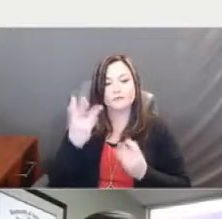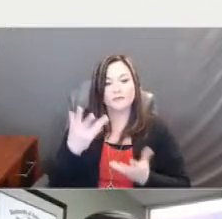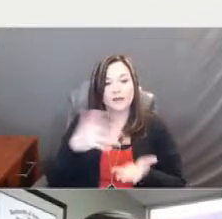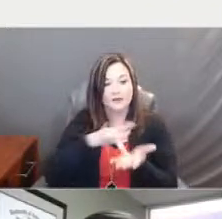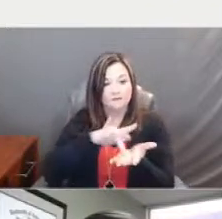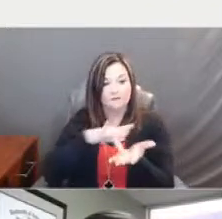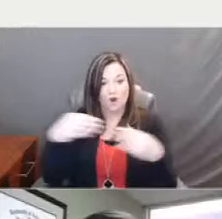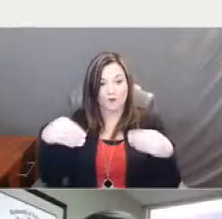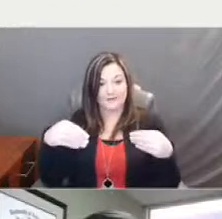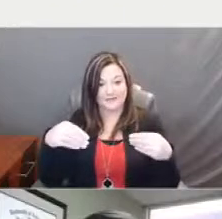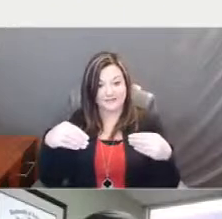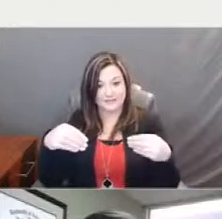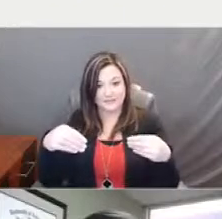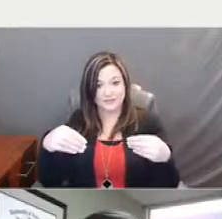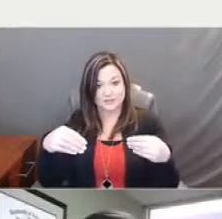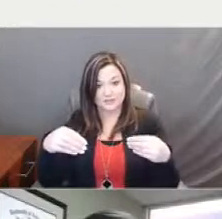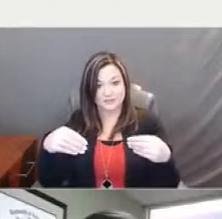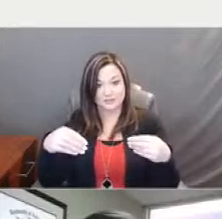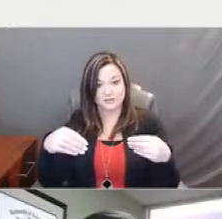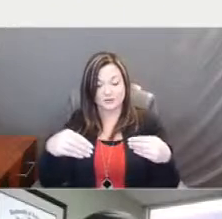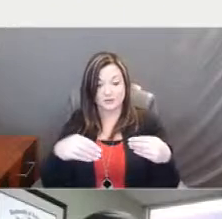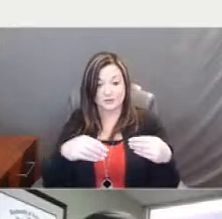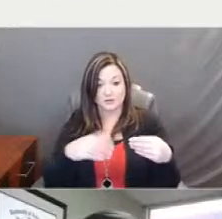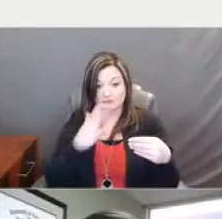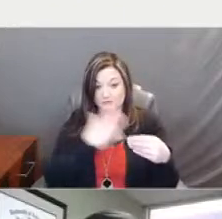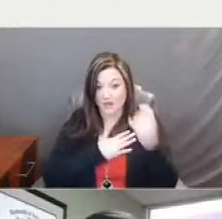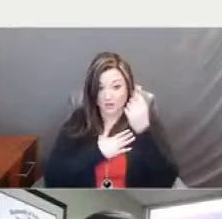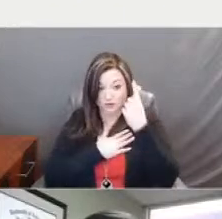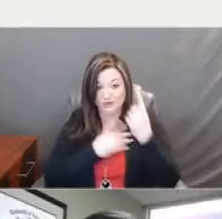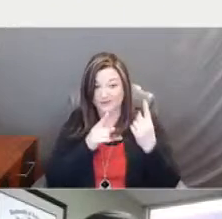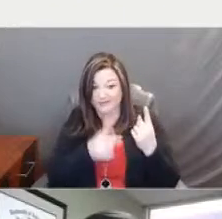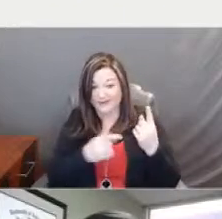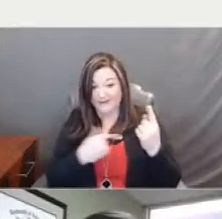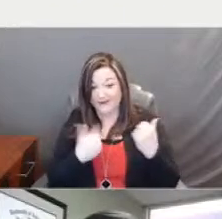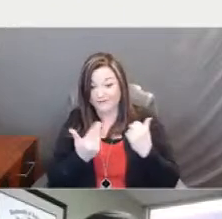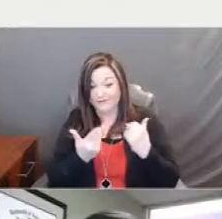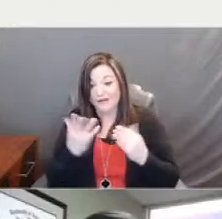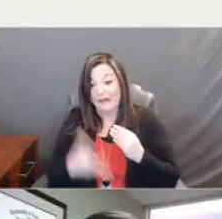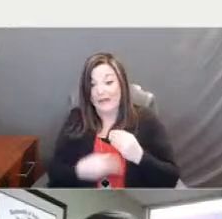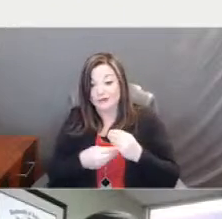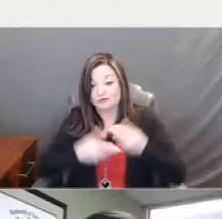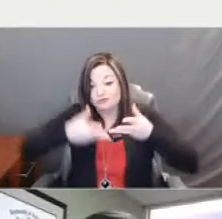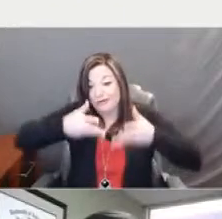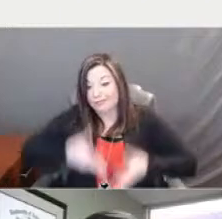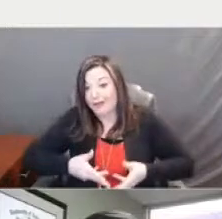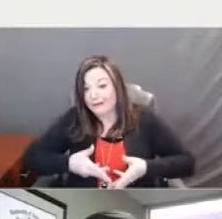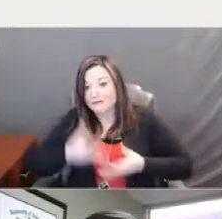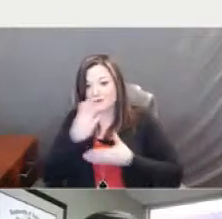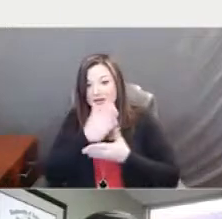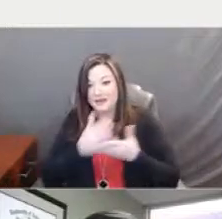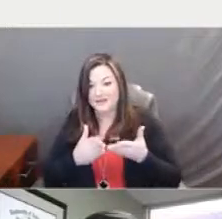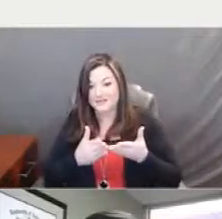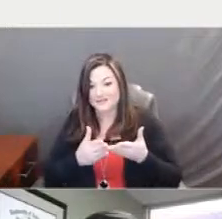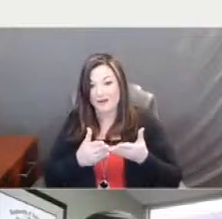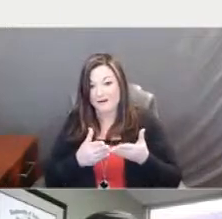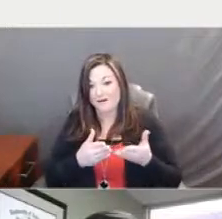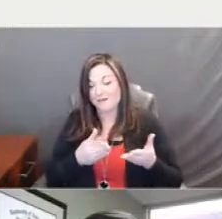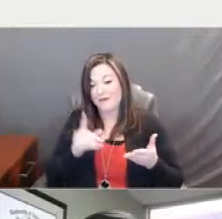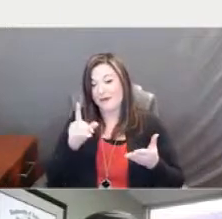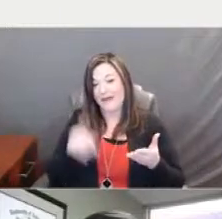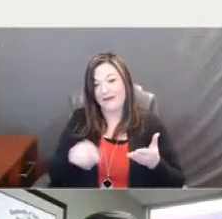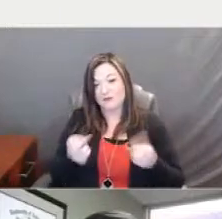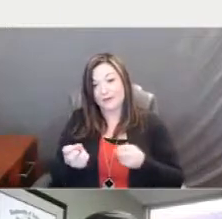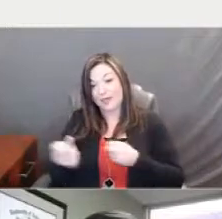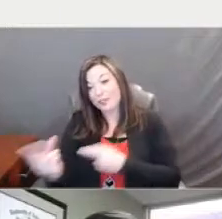pharmacies, from what we hear, end up with excess doses. and some of those doses end up getting